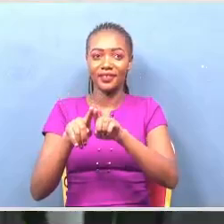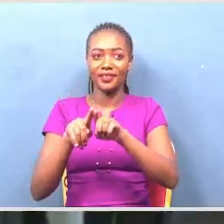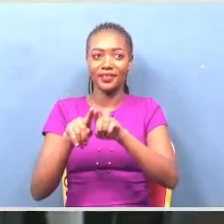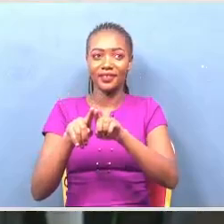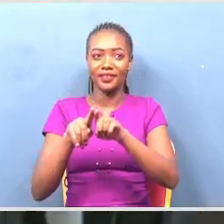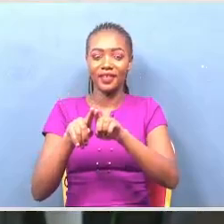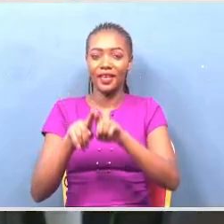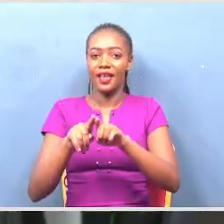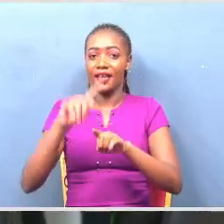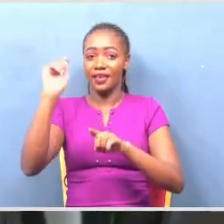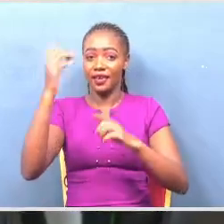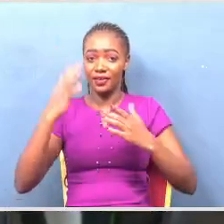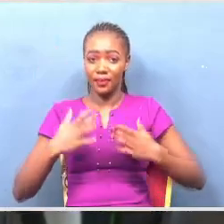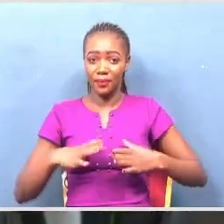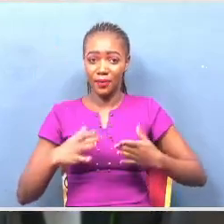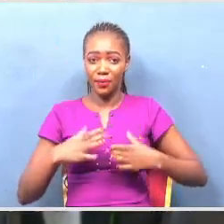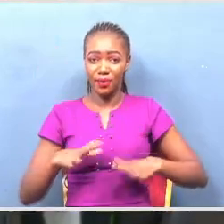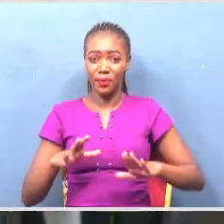the people of Kenya